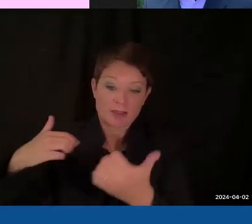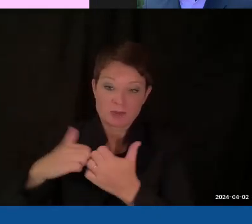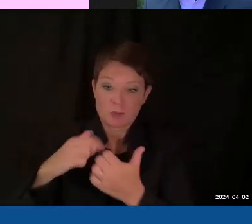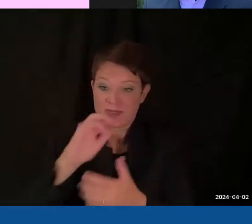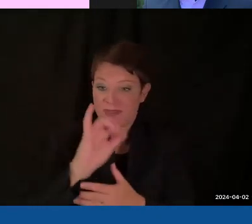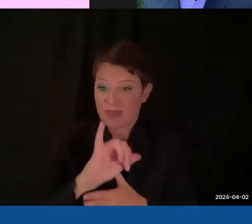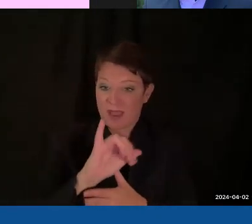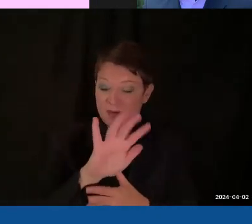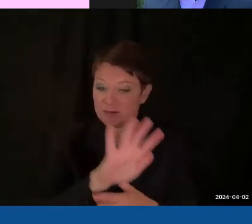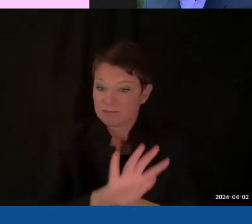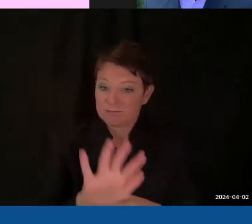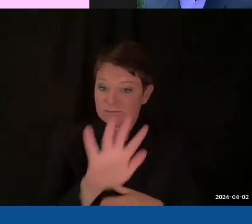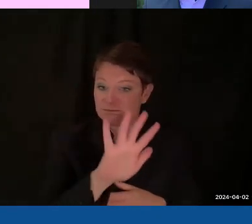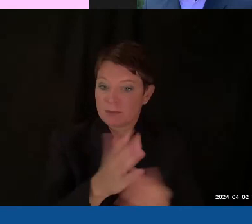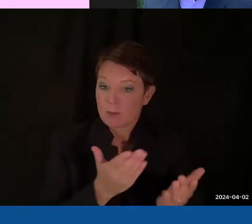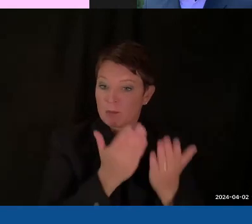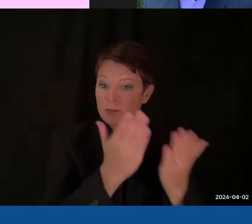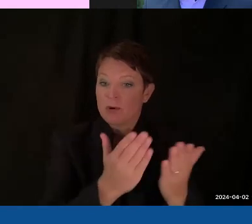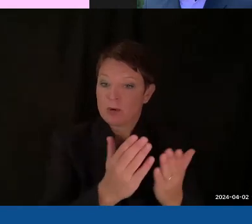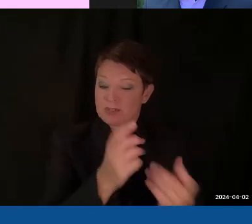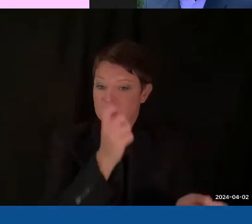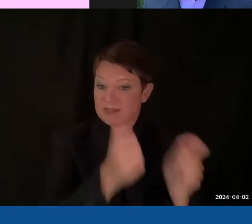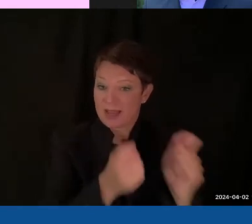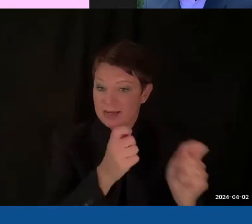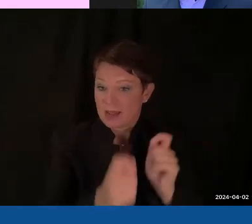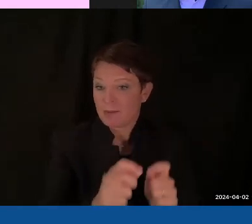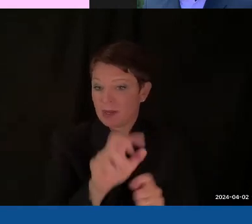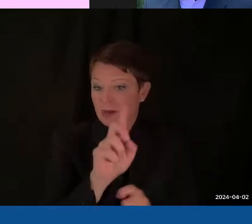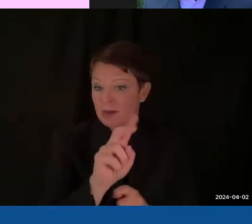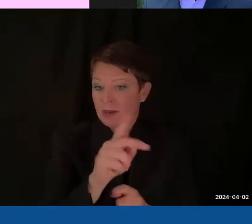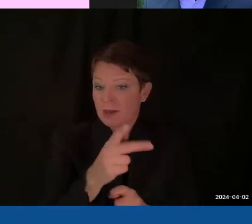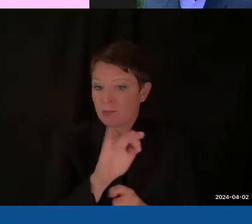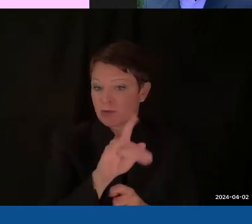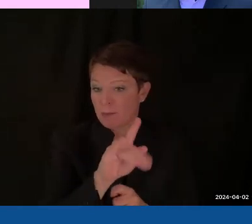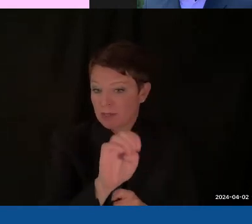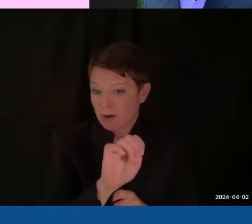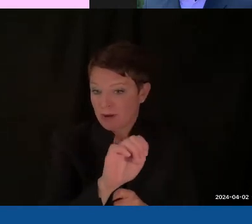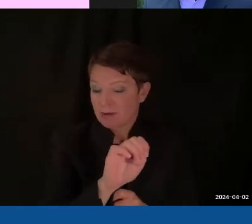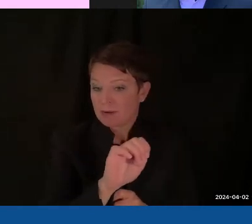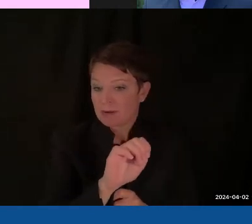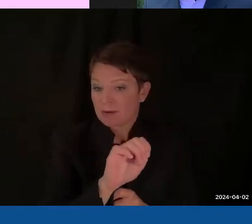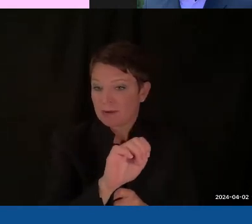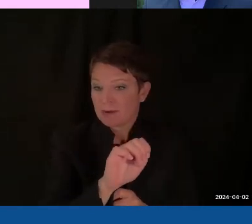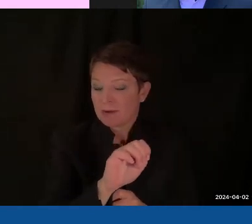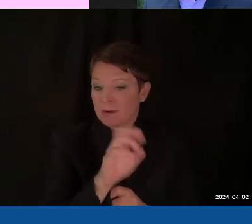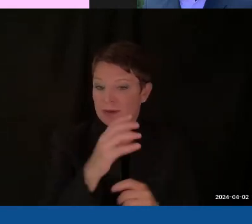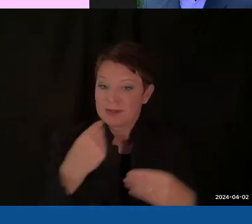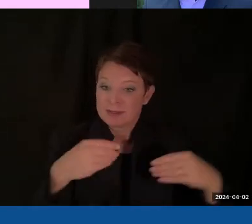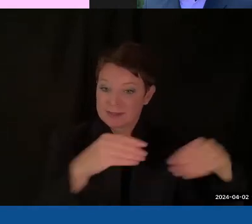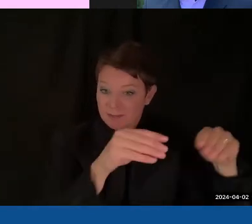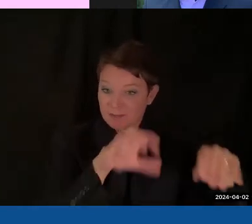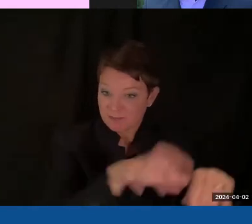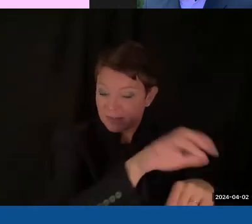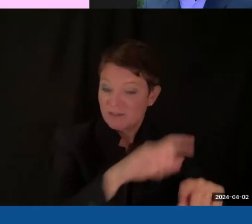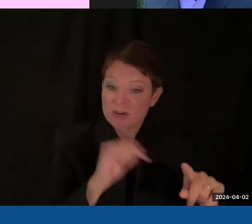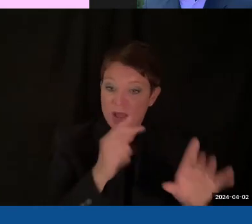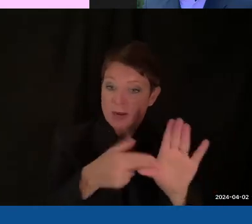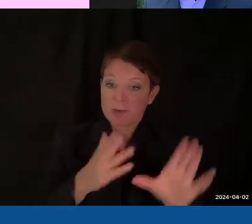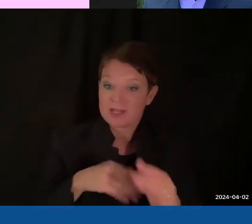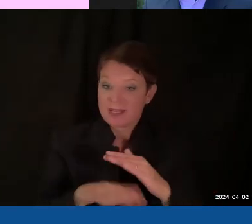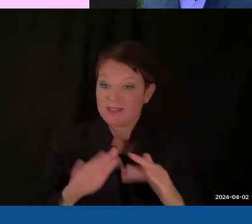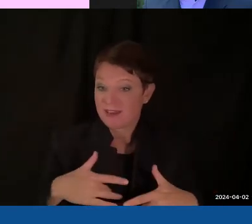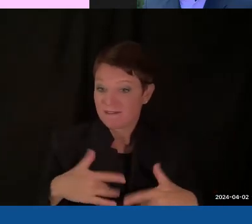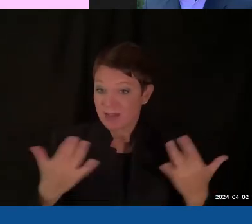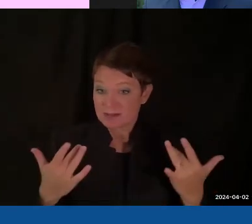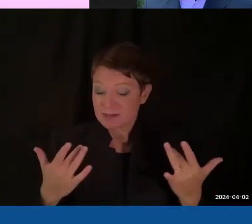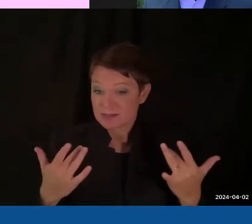this proposed dynamic promenade. If you are not a participant in the Sixers